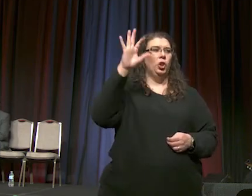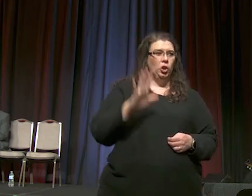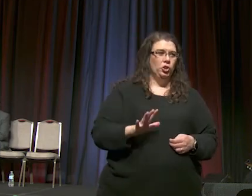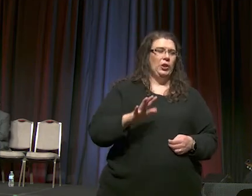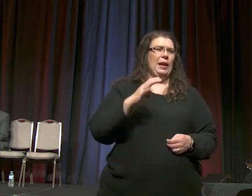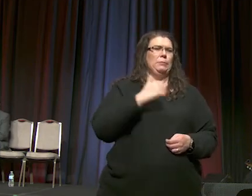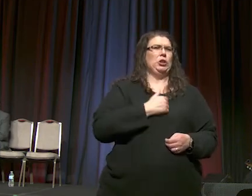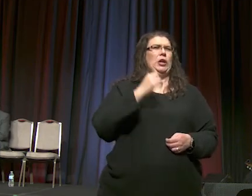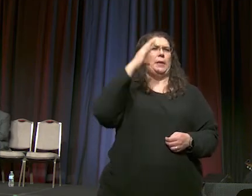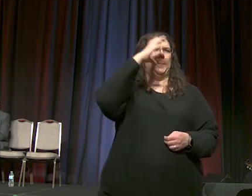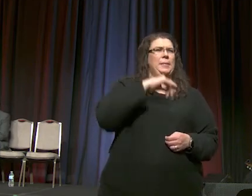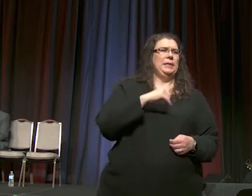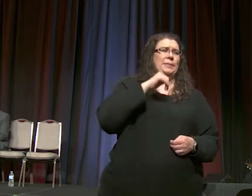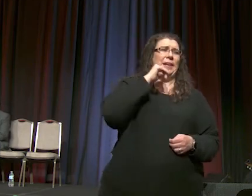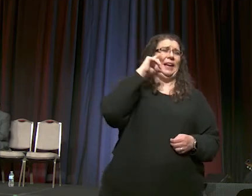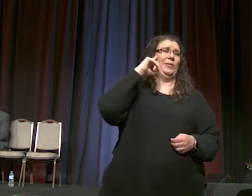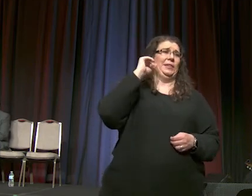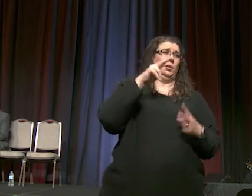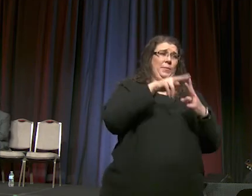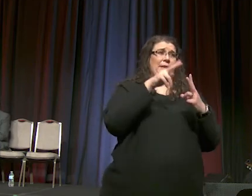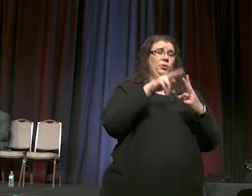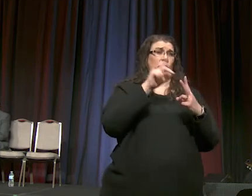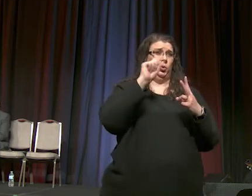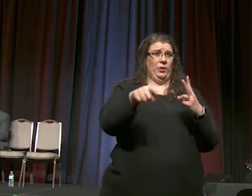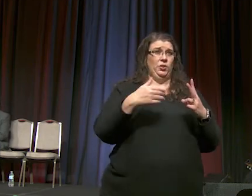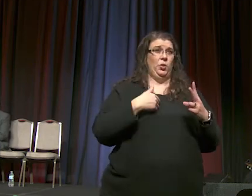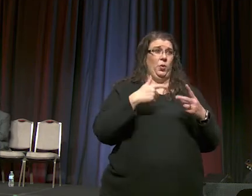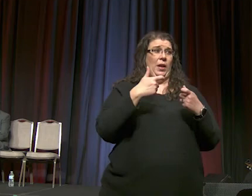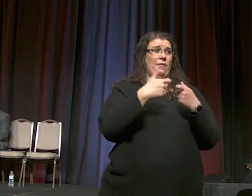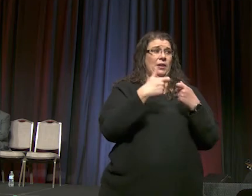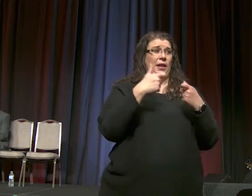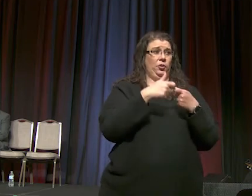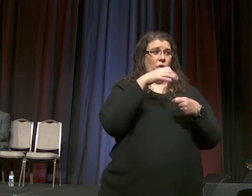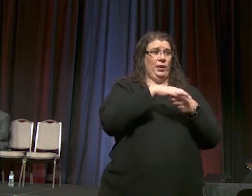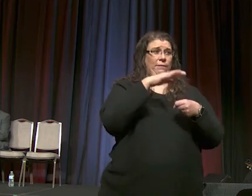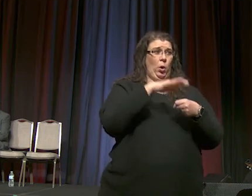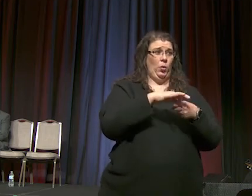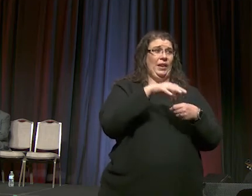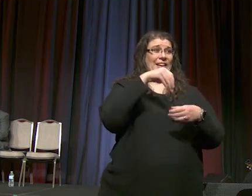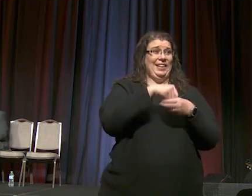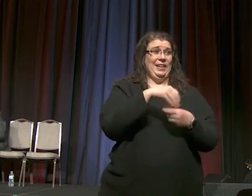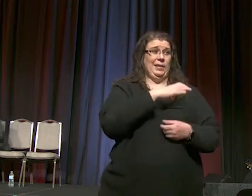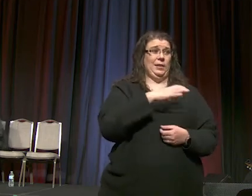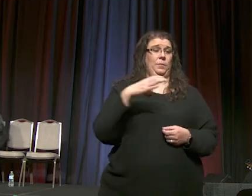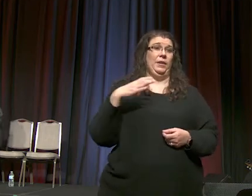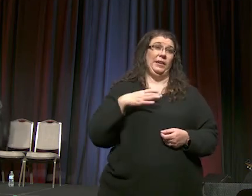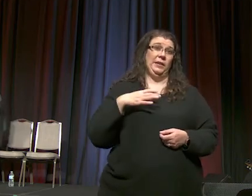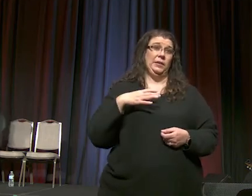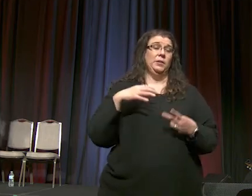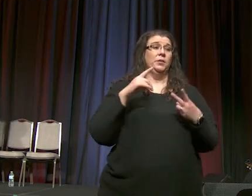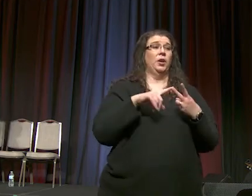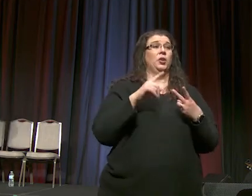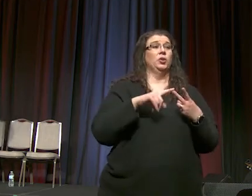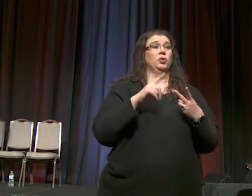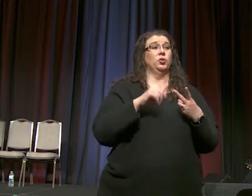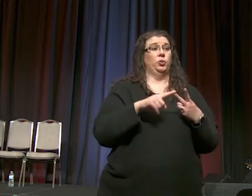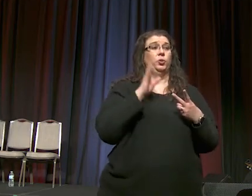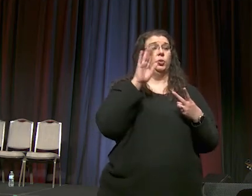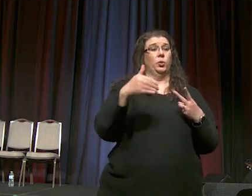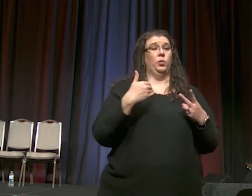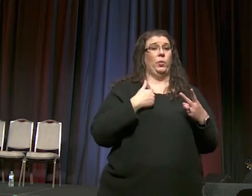questions that I have is, one, will there be electronic voting in the committees? And two, will